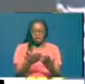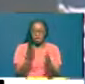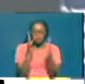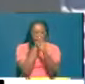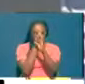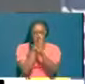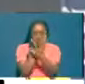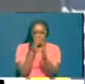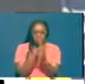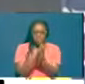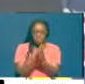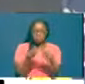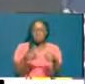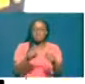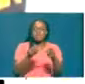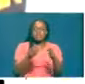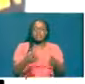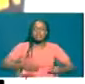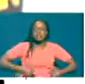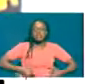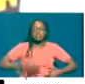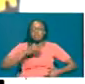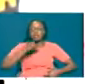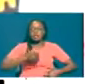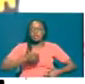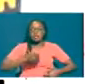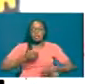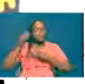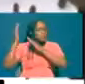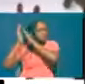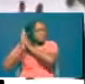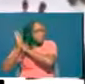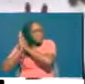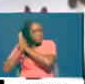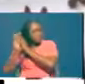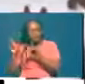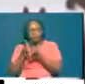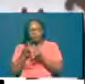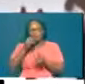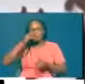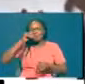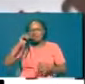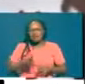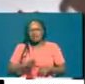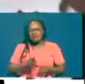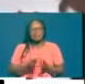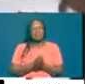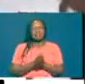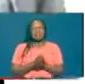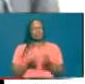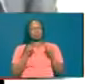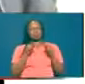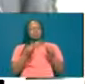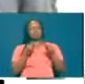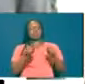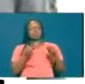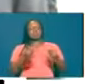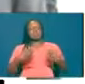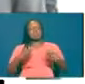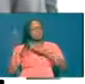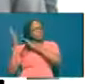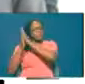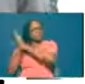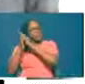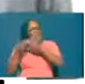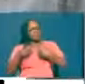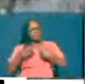The riders and young men donned in dreadlocks have also condemned the profiling of persons with dreadlocks. Familia imeteseka